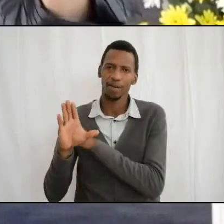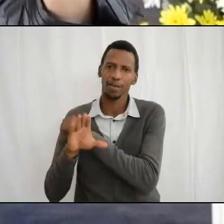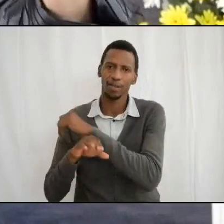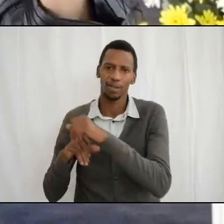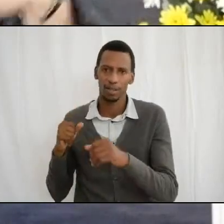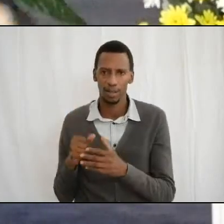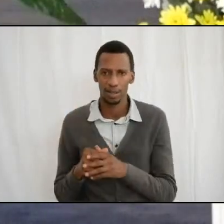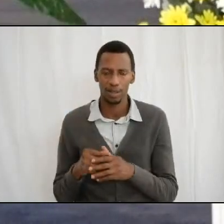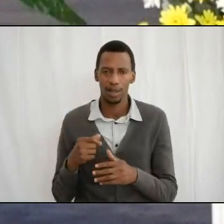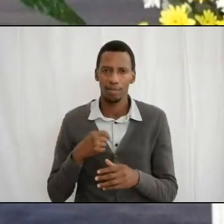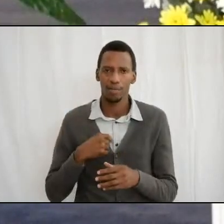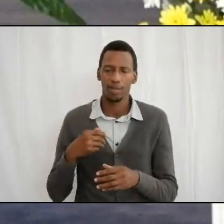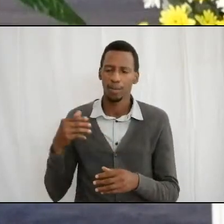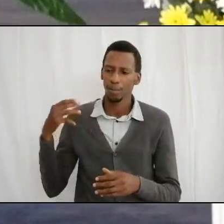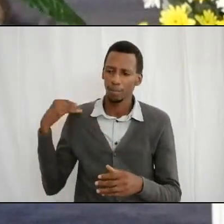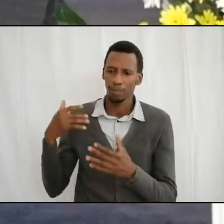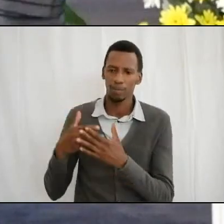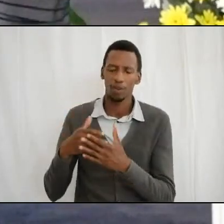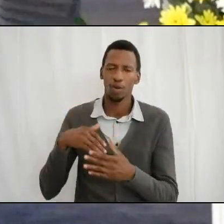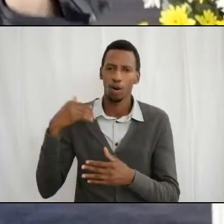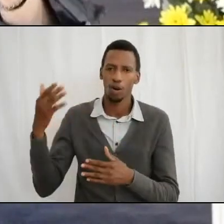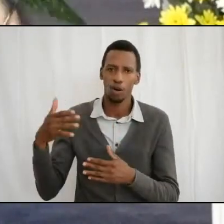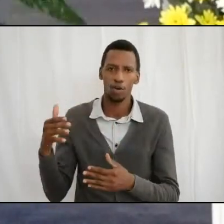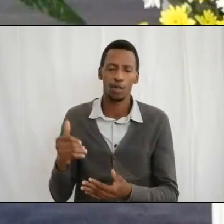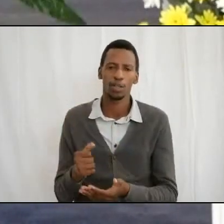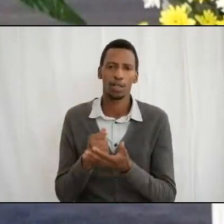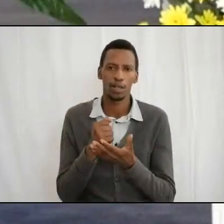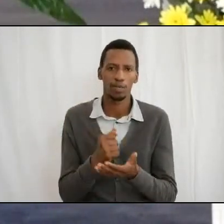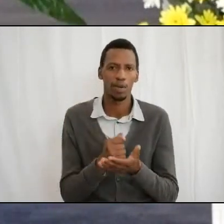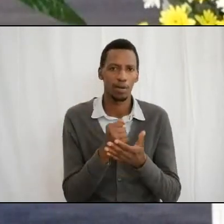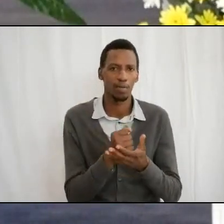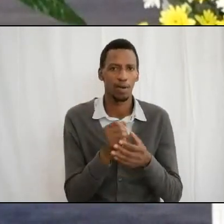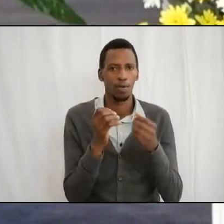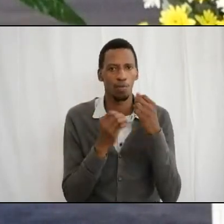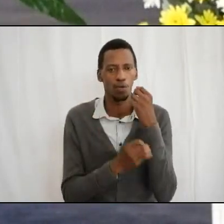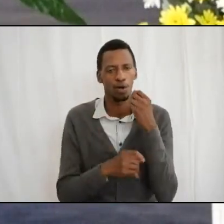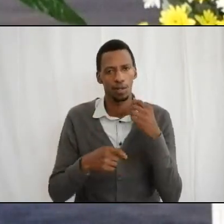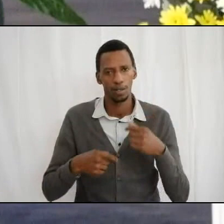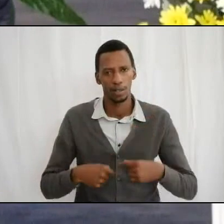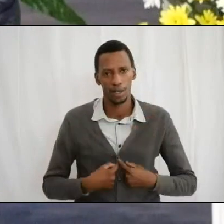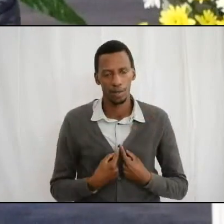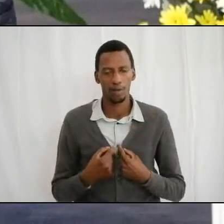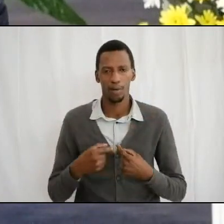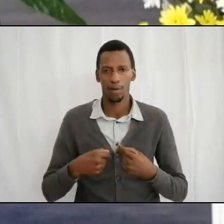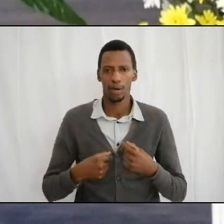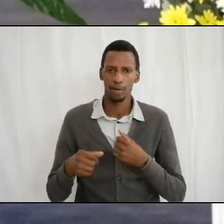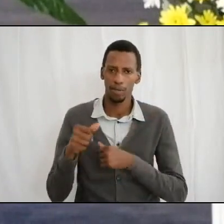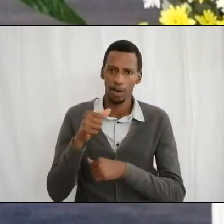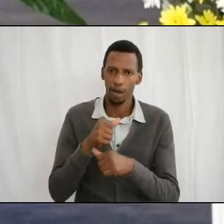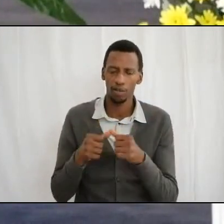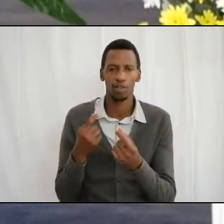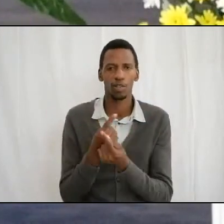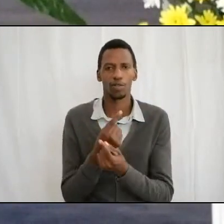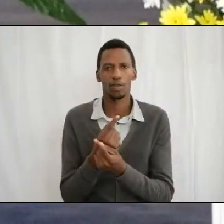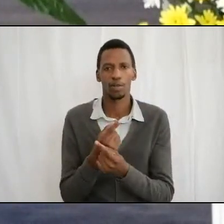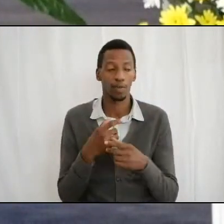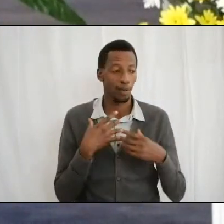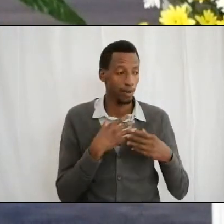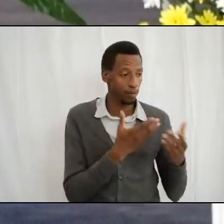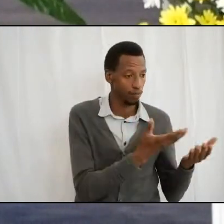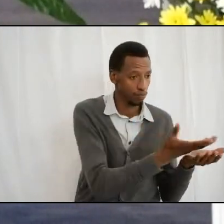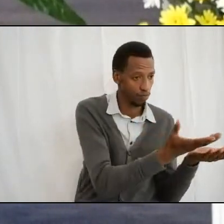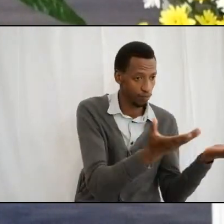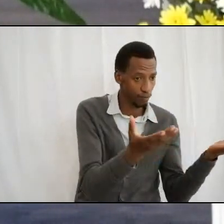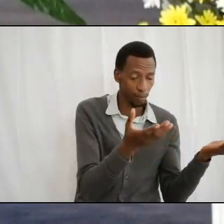I have been helping the poor myself. I have been doing whatever I could. And of course, people had seen